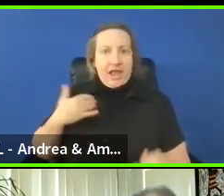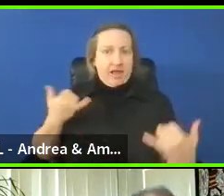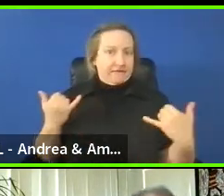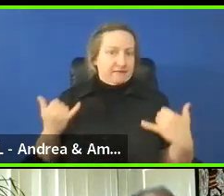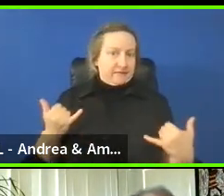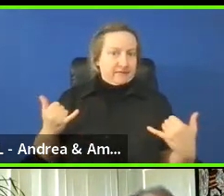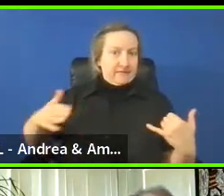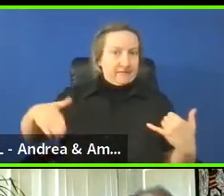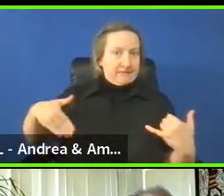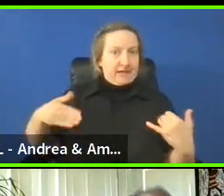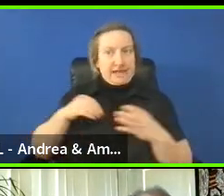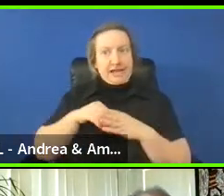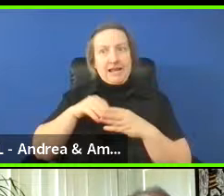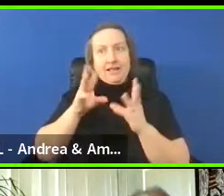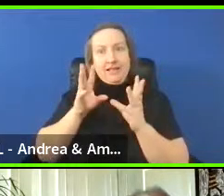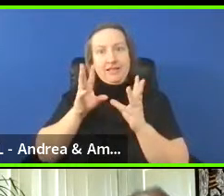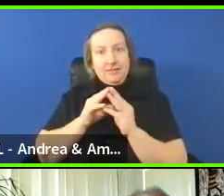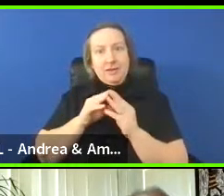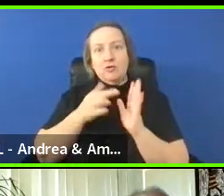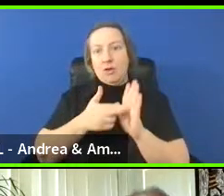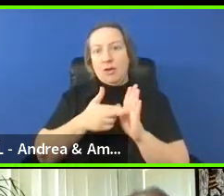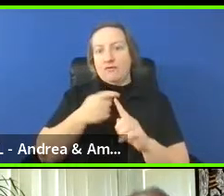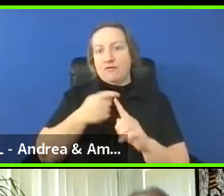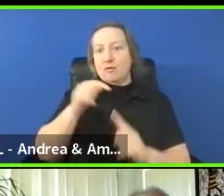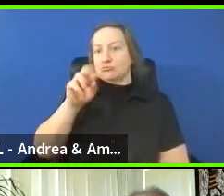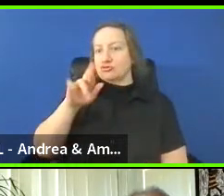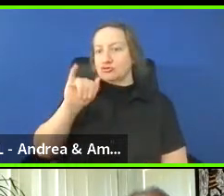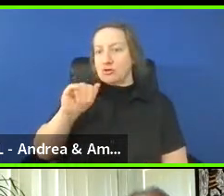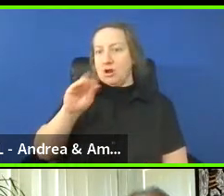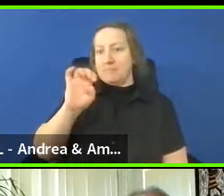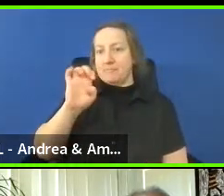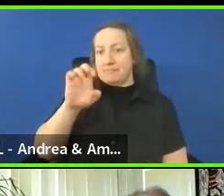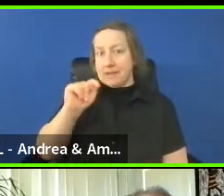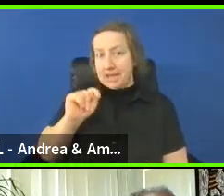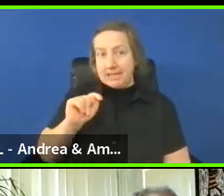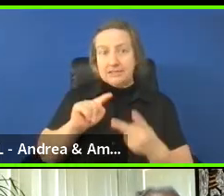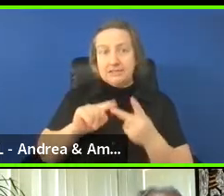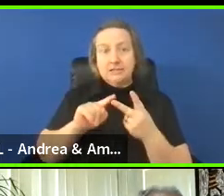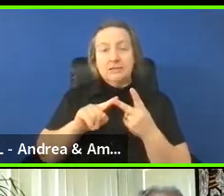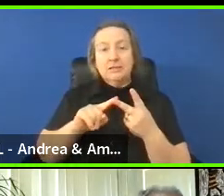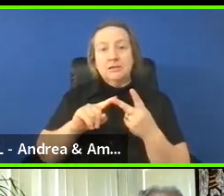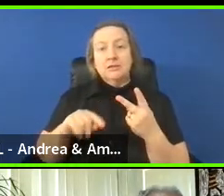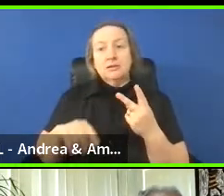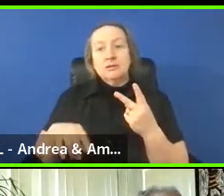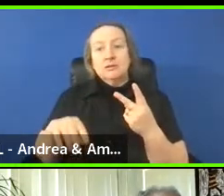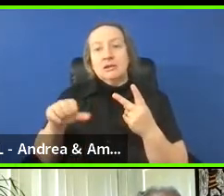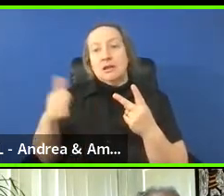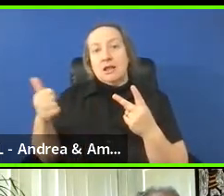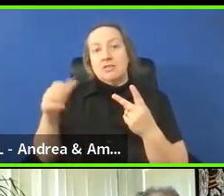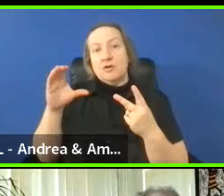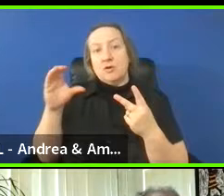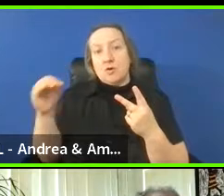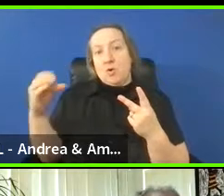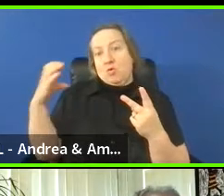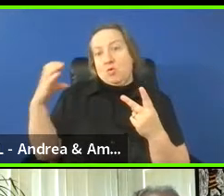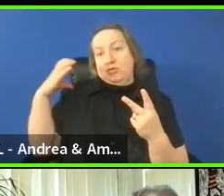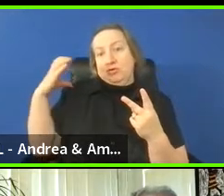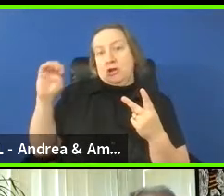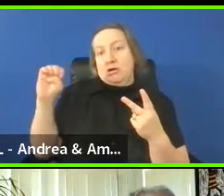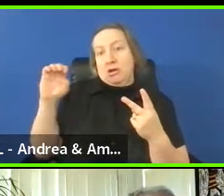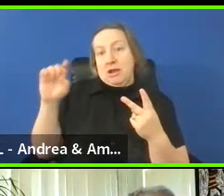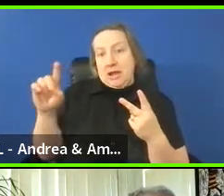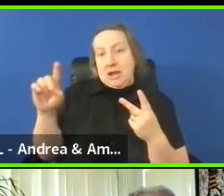in the meeting representatives from TriMet or the other co-chair, Ed